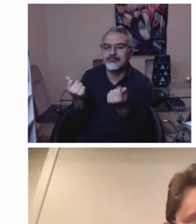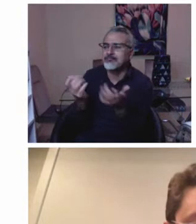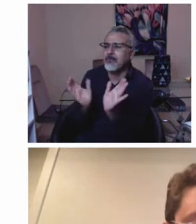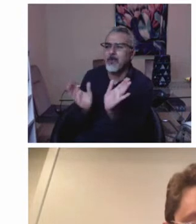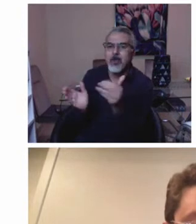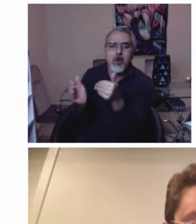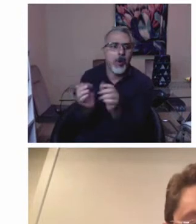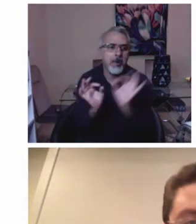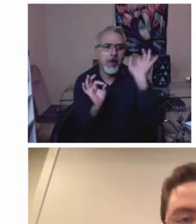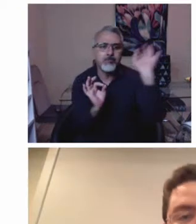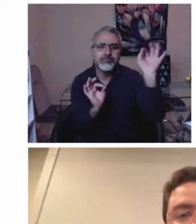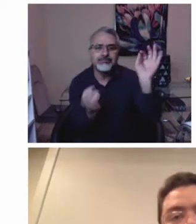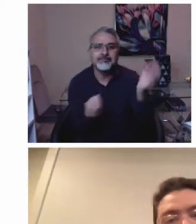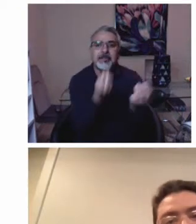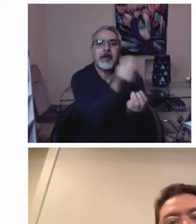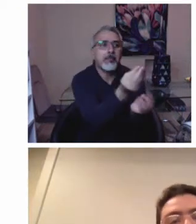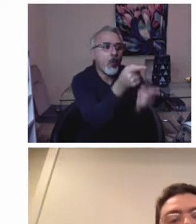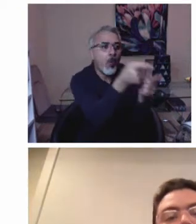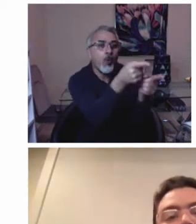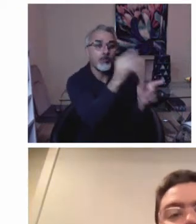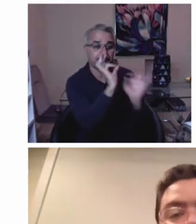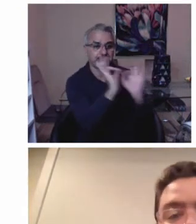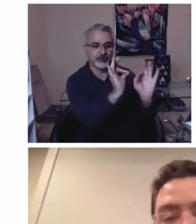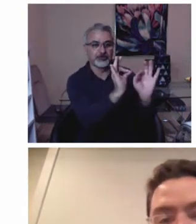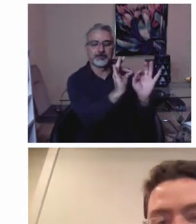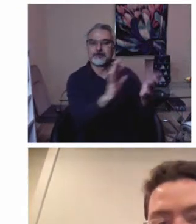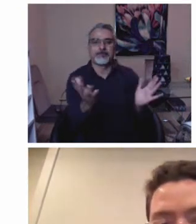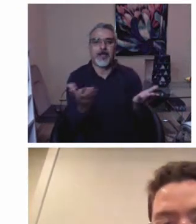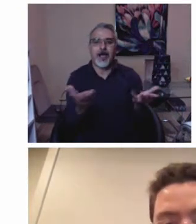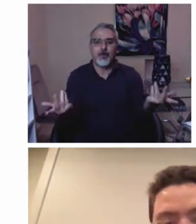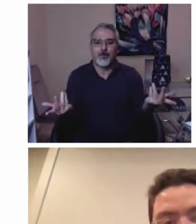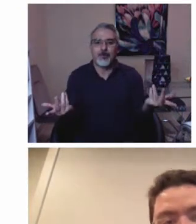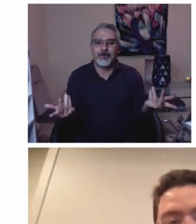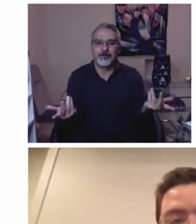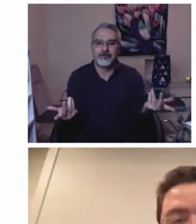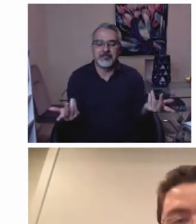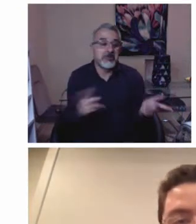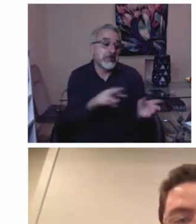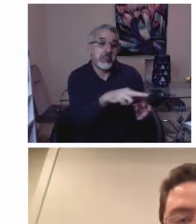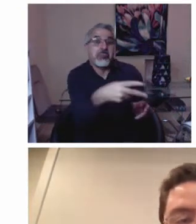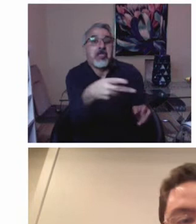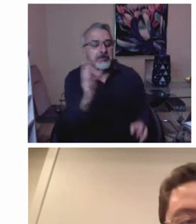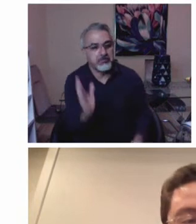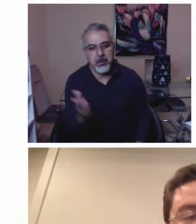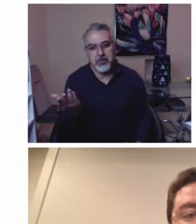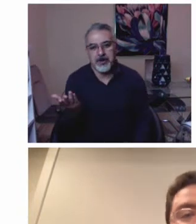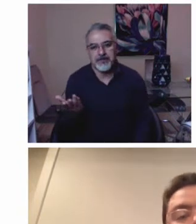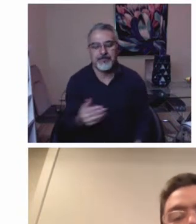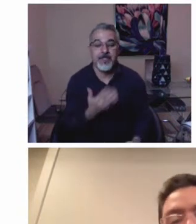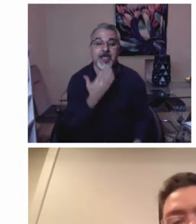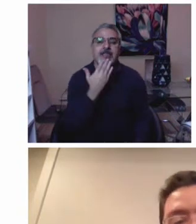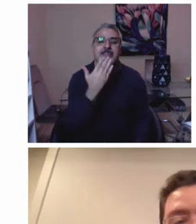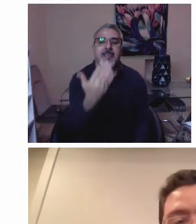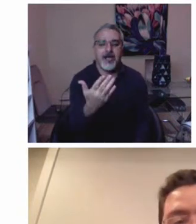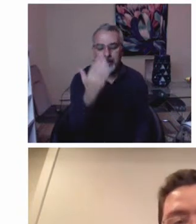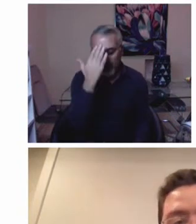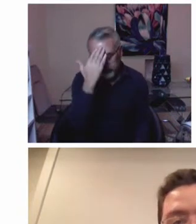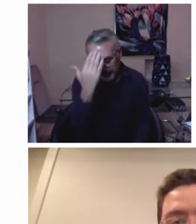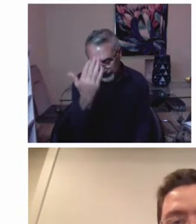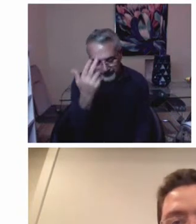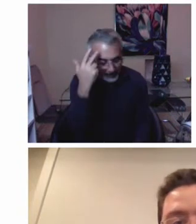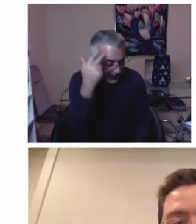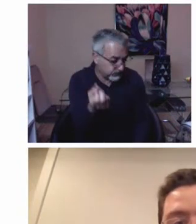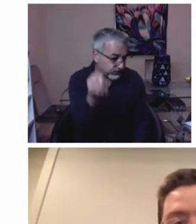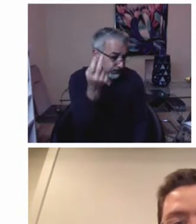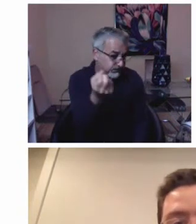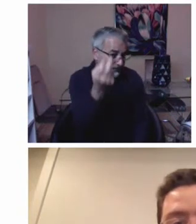Joao, thank you very much for bringing also a lot of very good suggestions, practical suggestions, which I think we could all